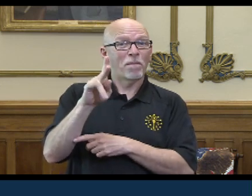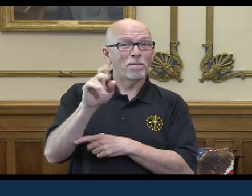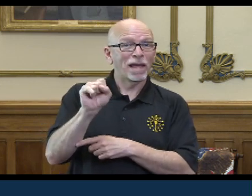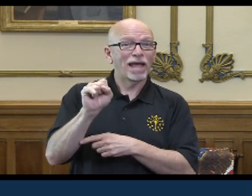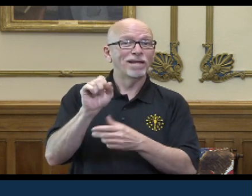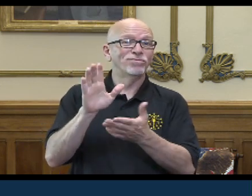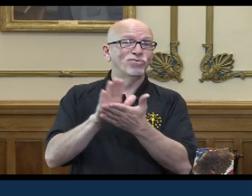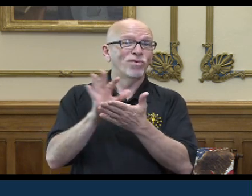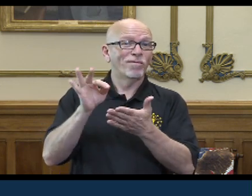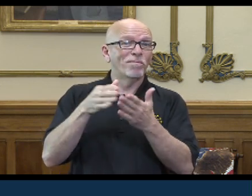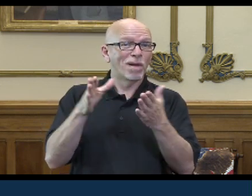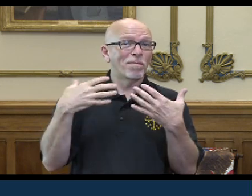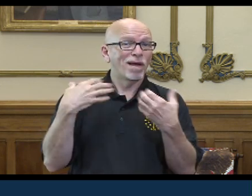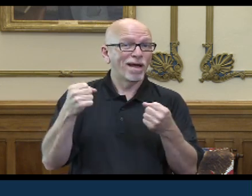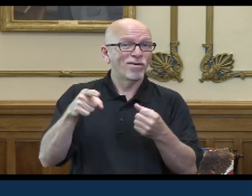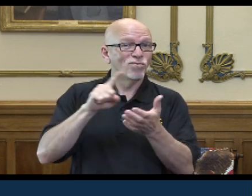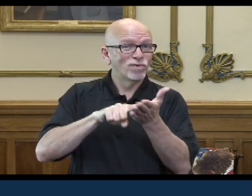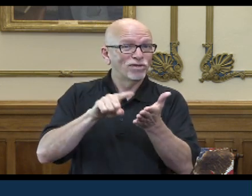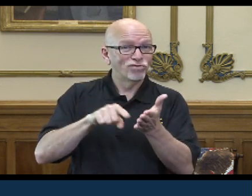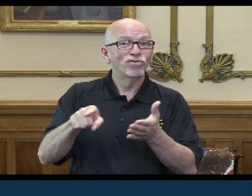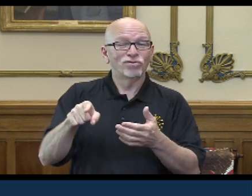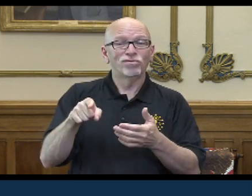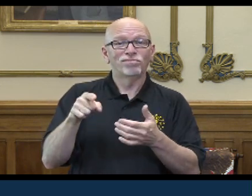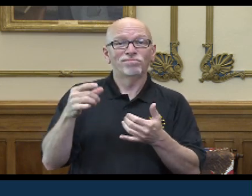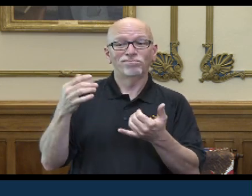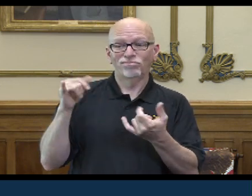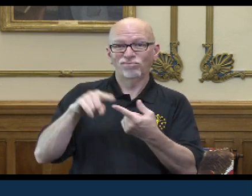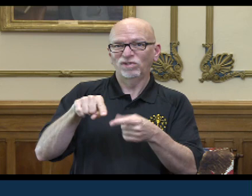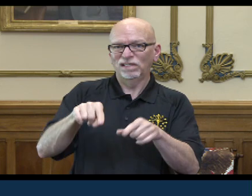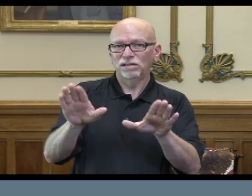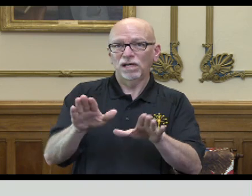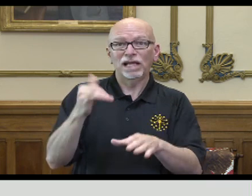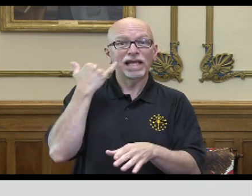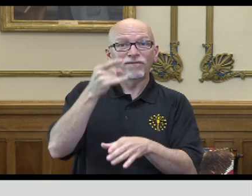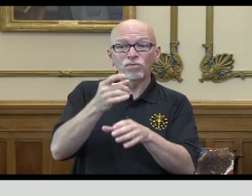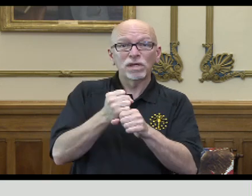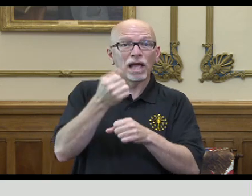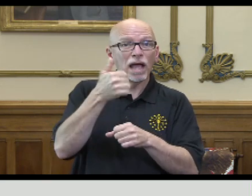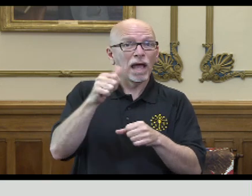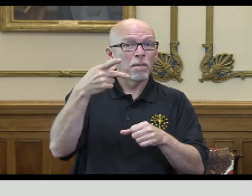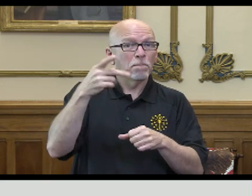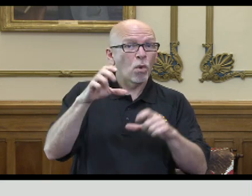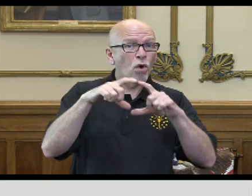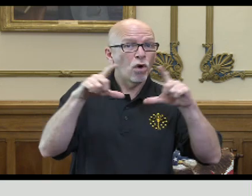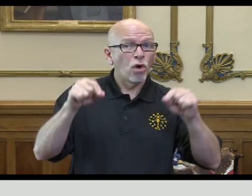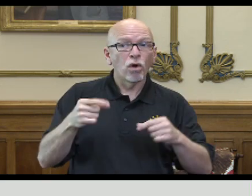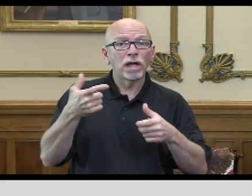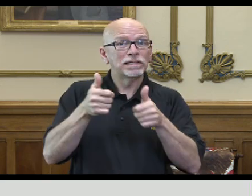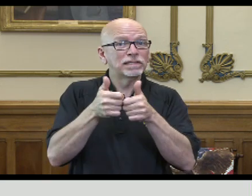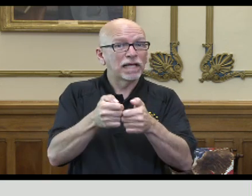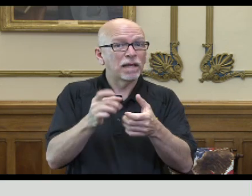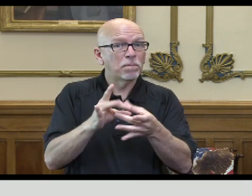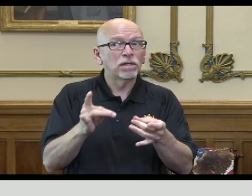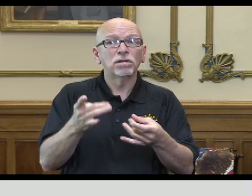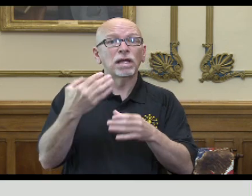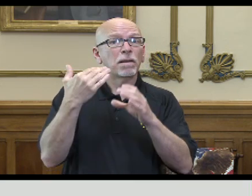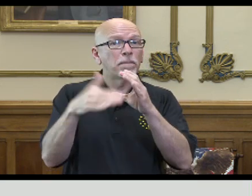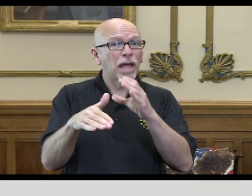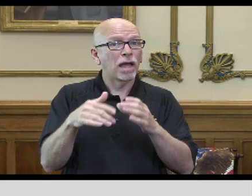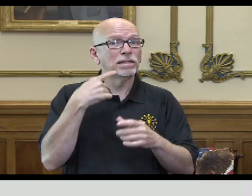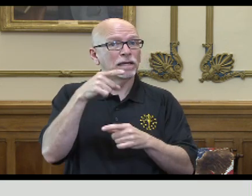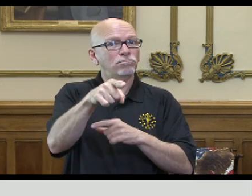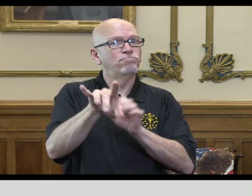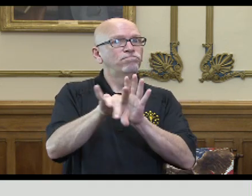Health research study, which runs through Sunday. If you've received a postcard, a text message, or an email saying you've been selected